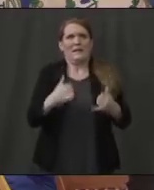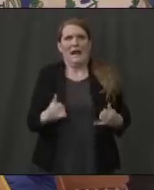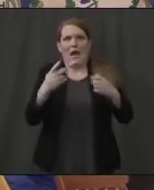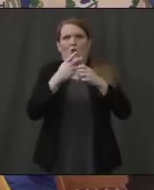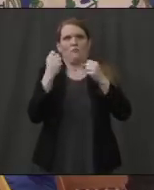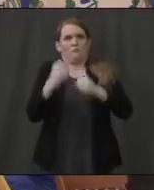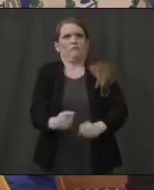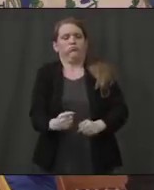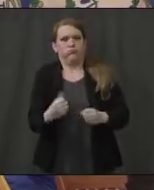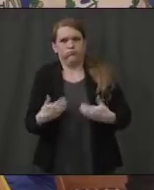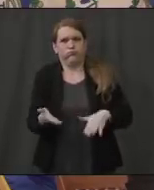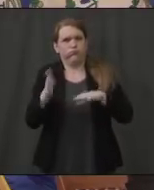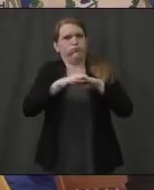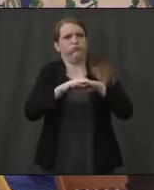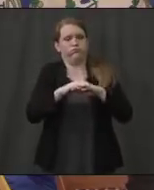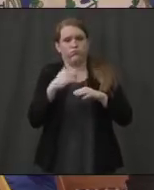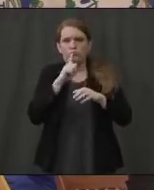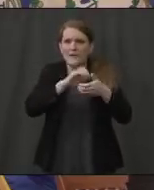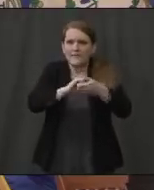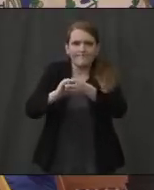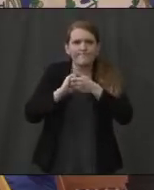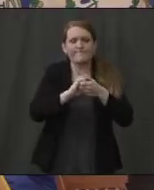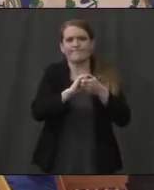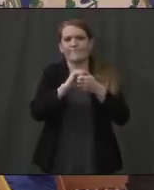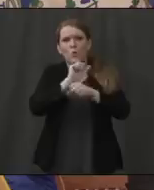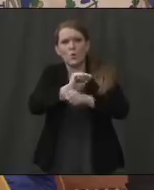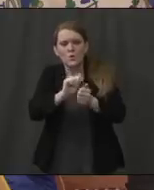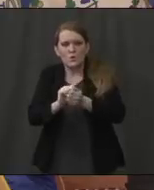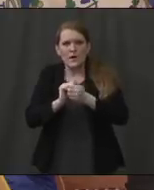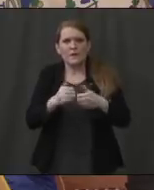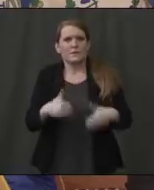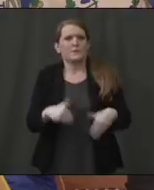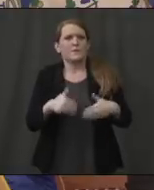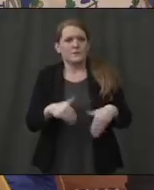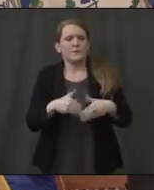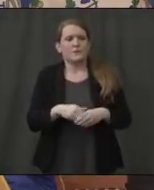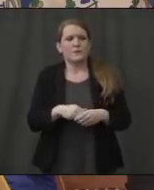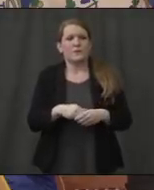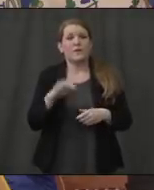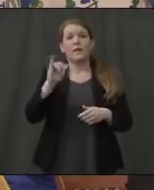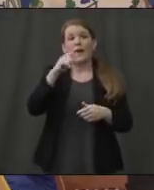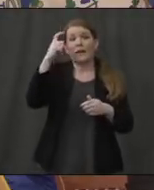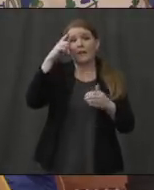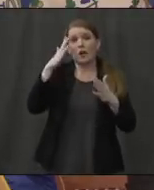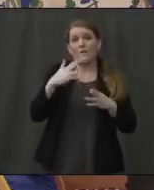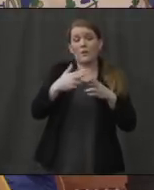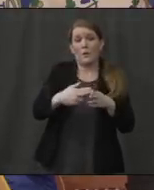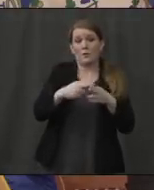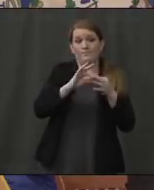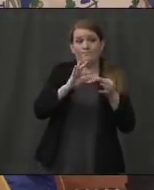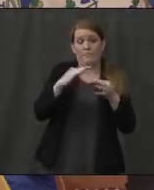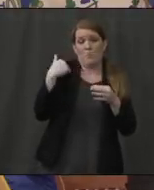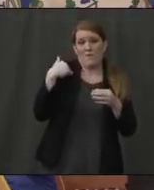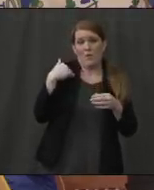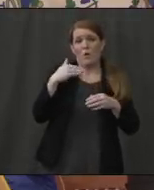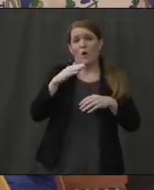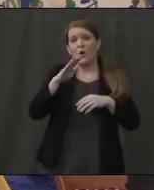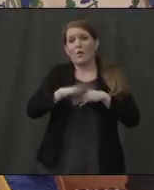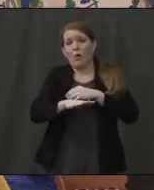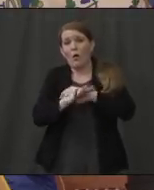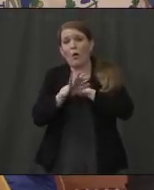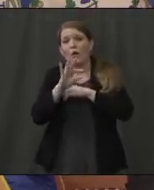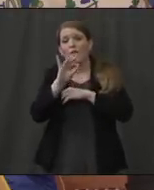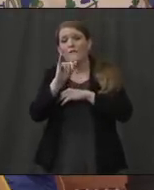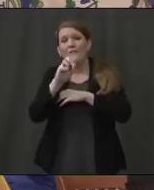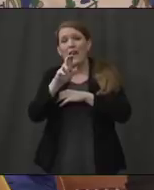collaboration. As the governor said, we have the lower Fairfield County hospitals in Greenwich and